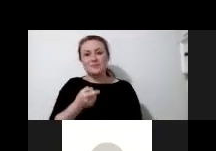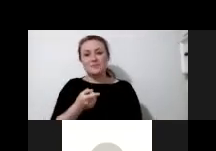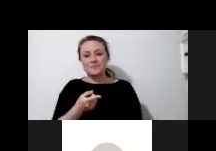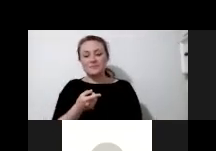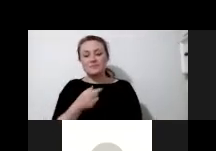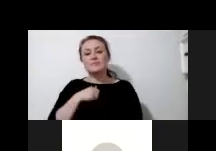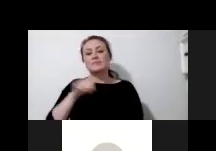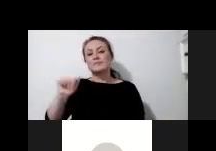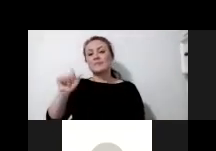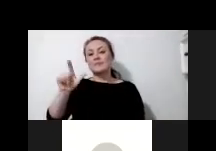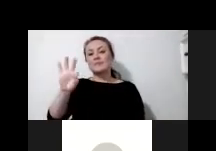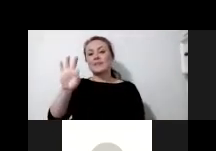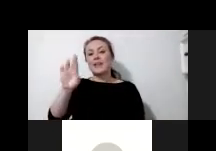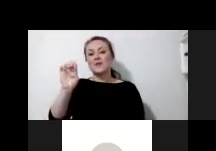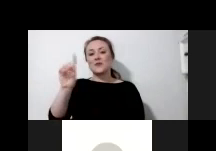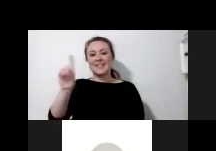Alfred's little girls.